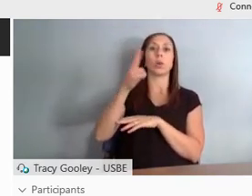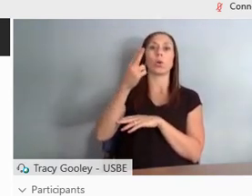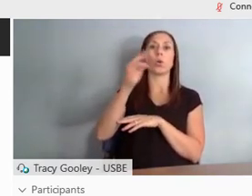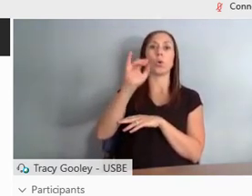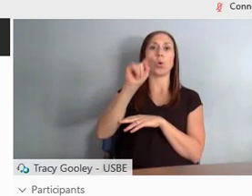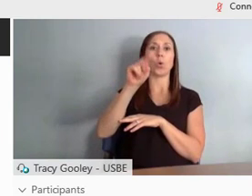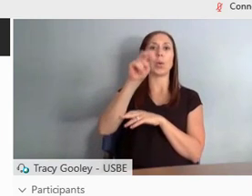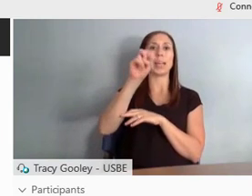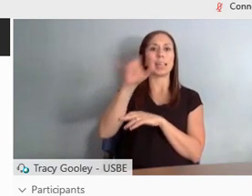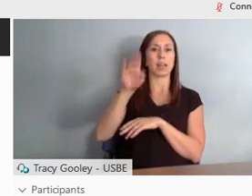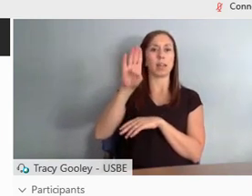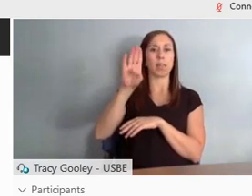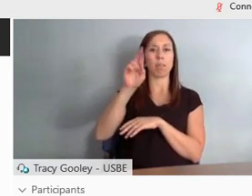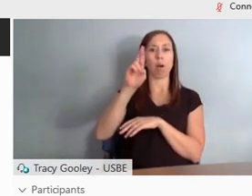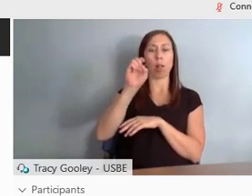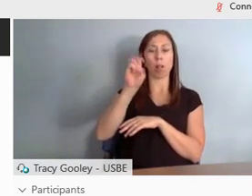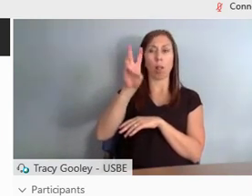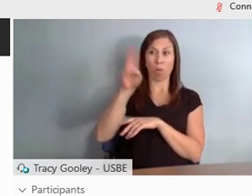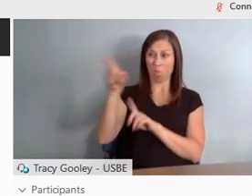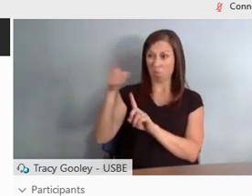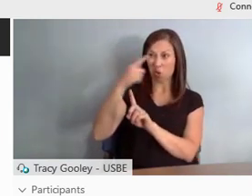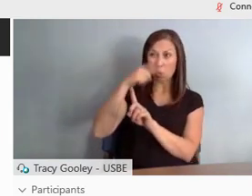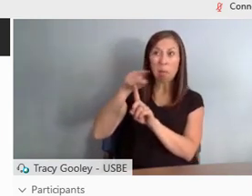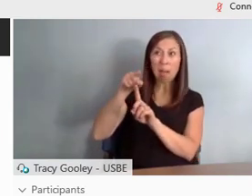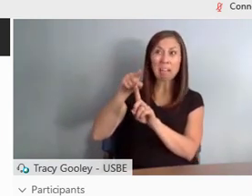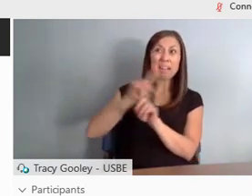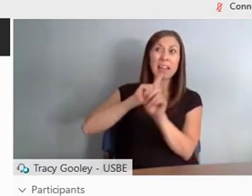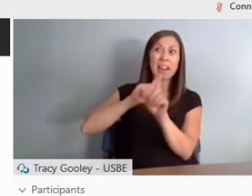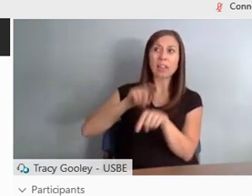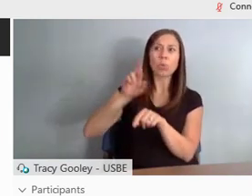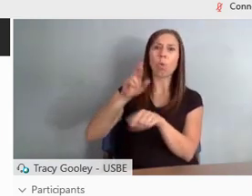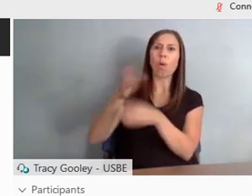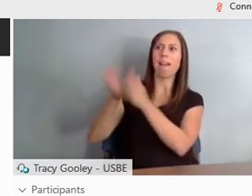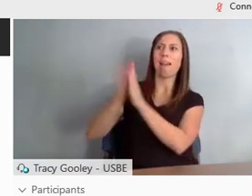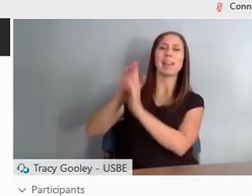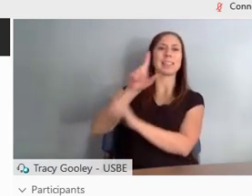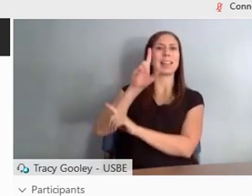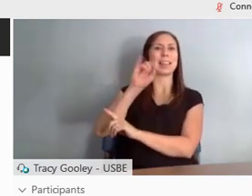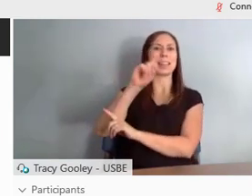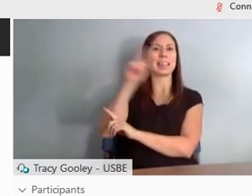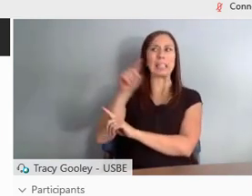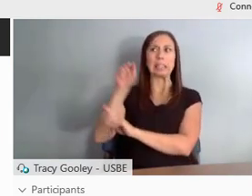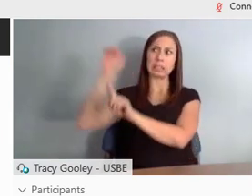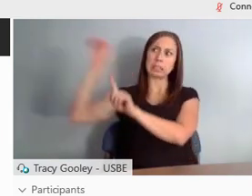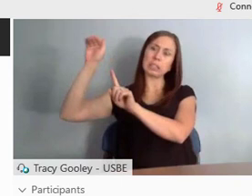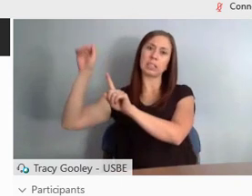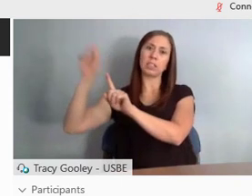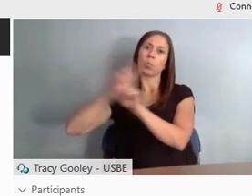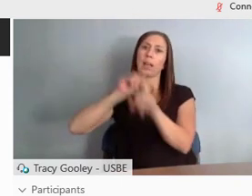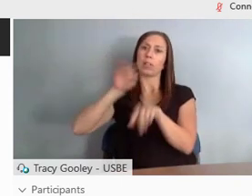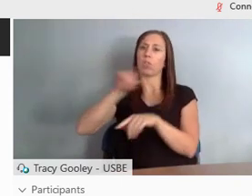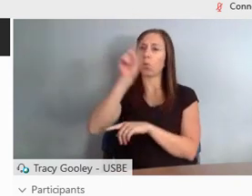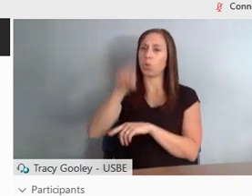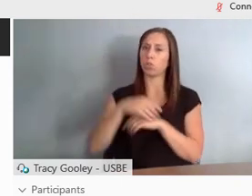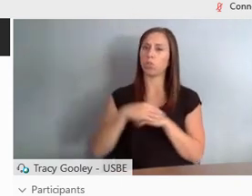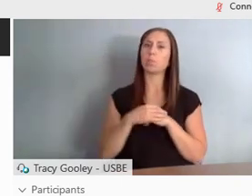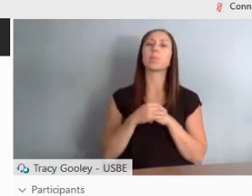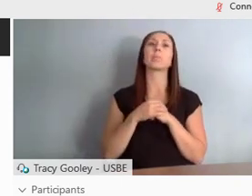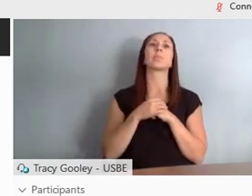here. I don't know if Whitney, you can help answer that, or if you can grab Liz to maybe help answer that.